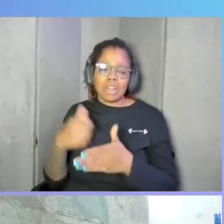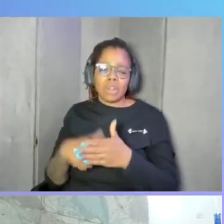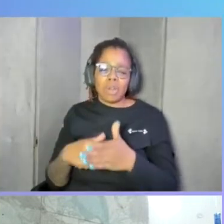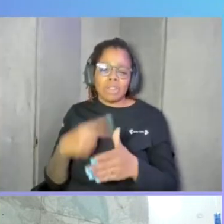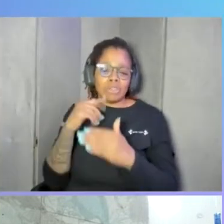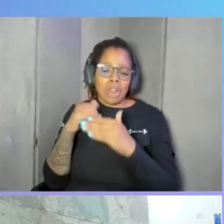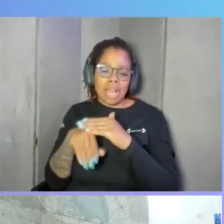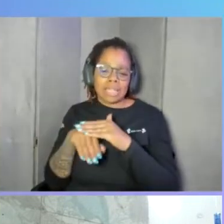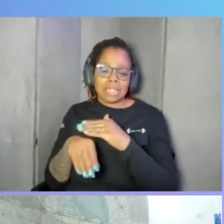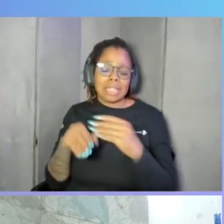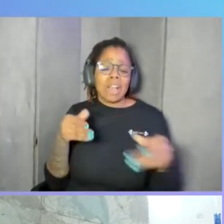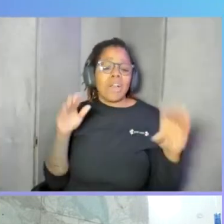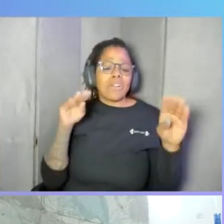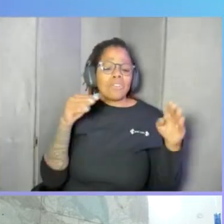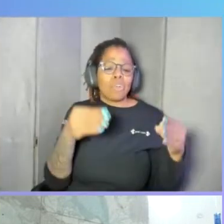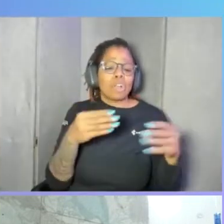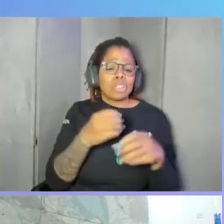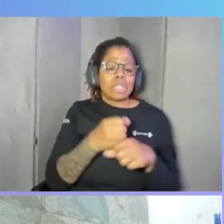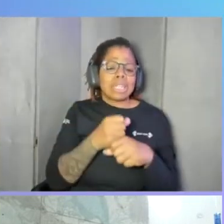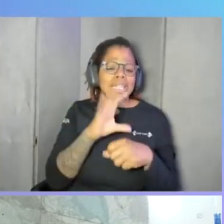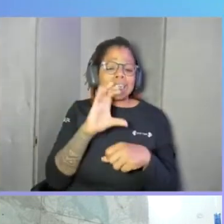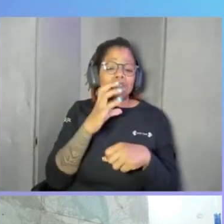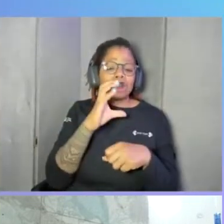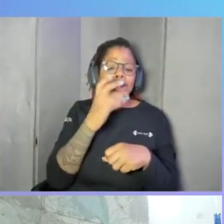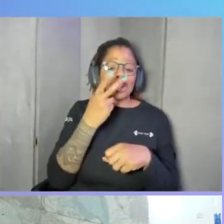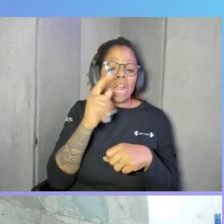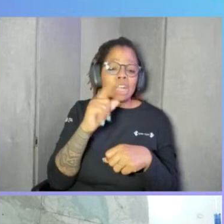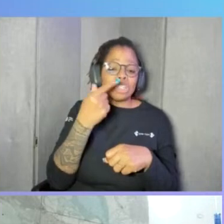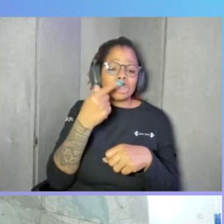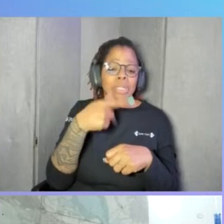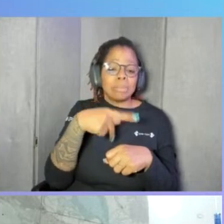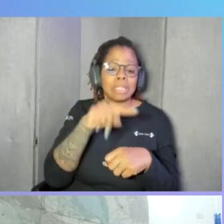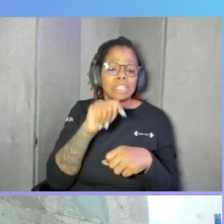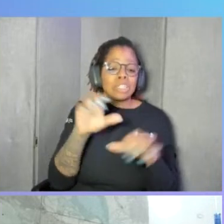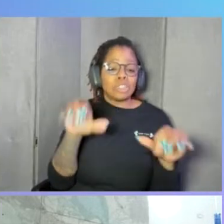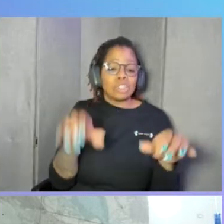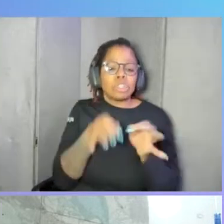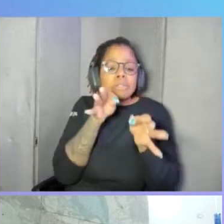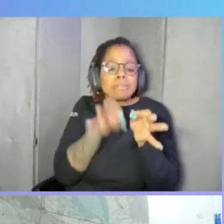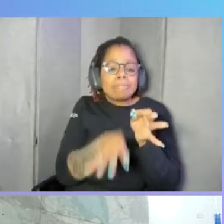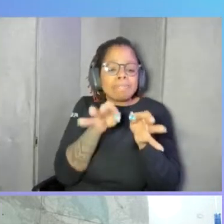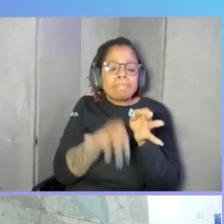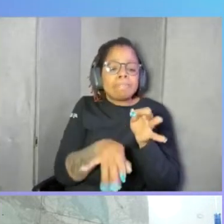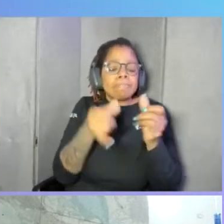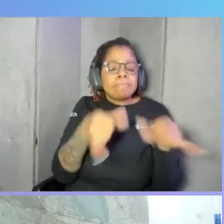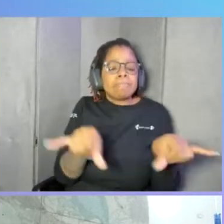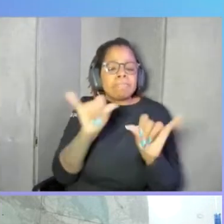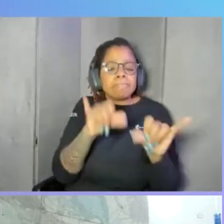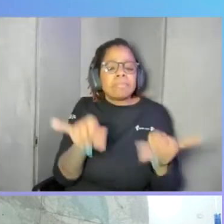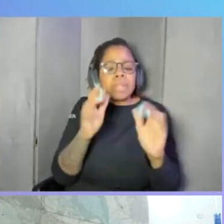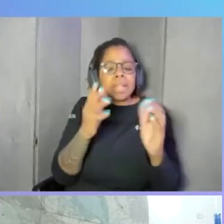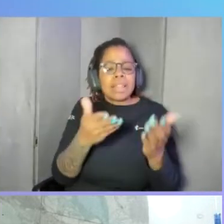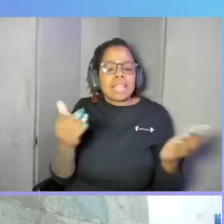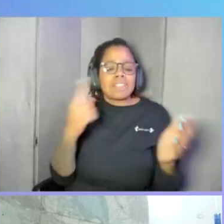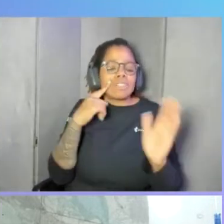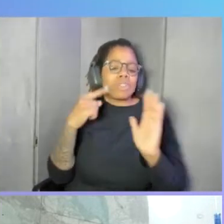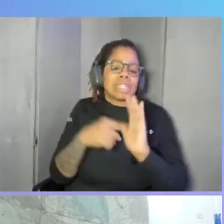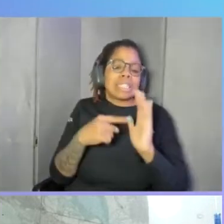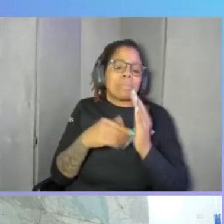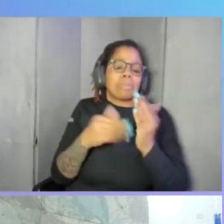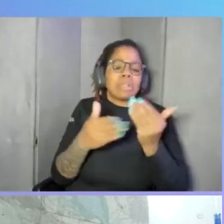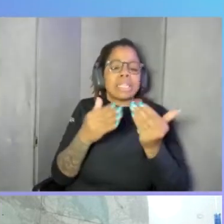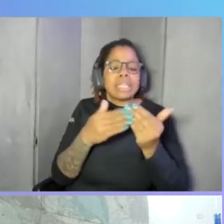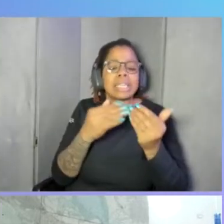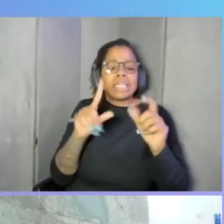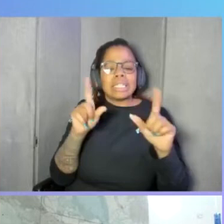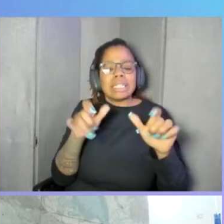costs. Focus on getting ChatGPT to do super mundane things like creating easy test